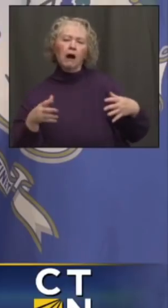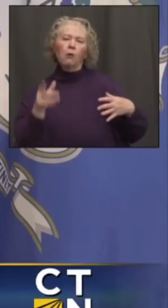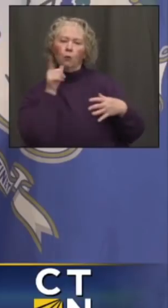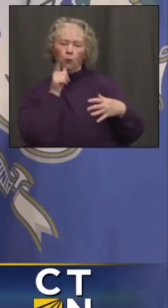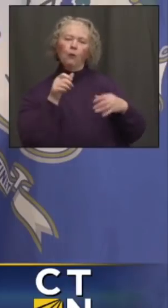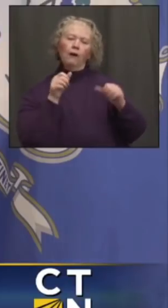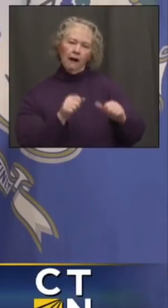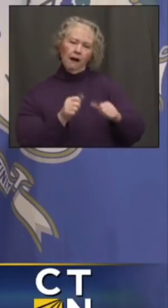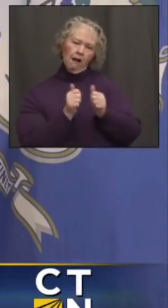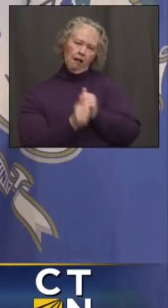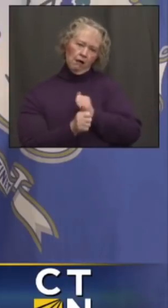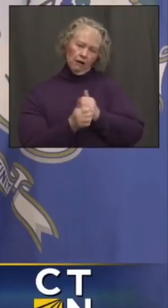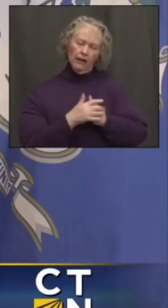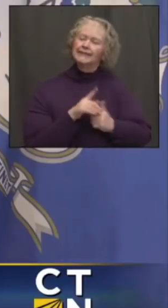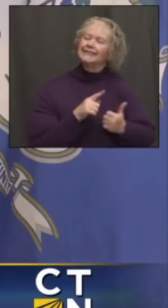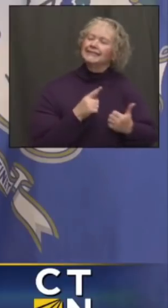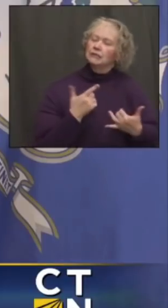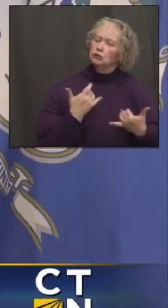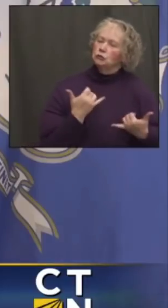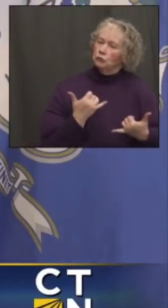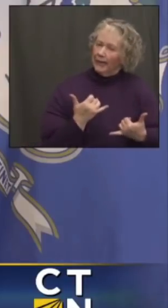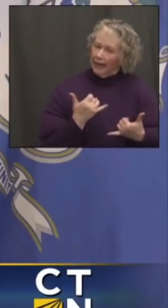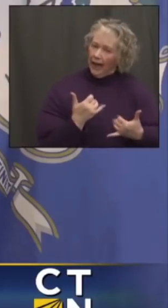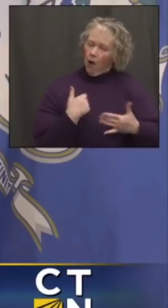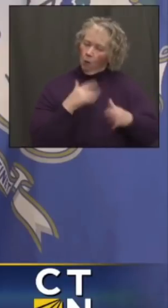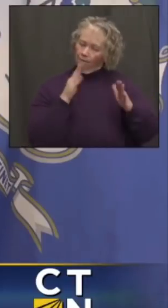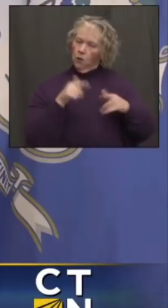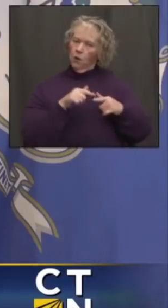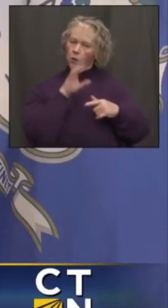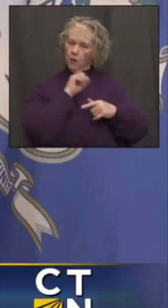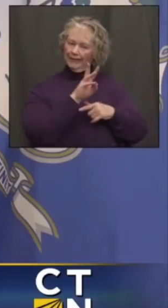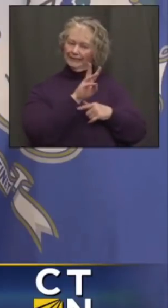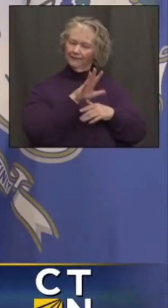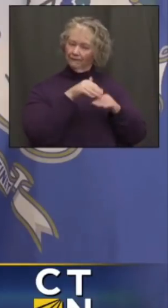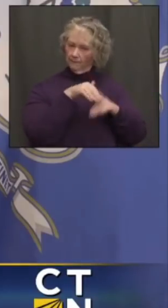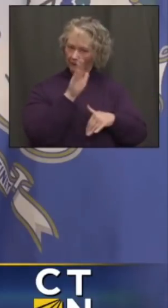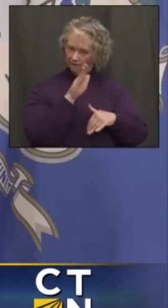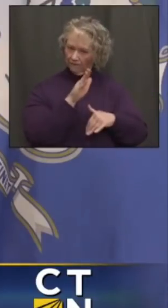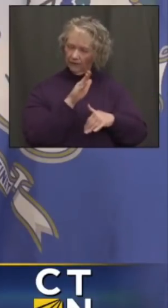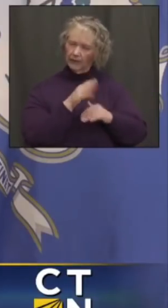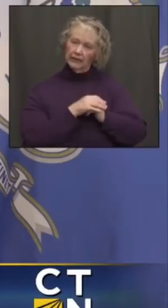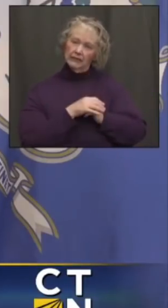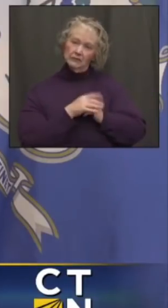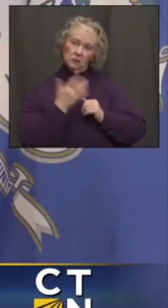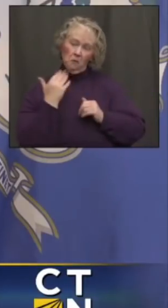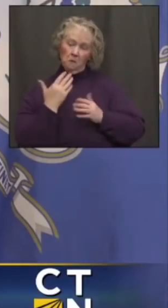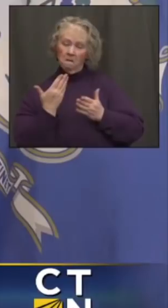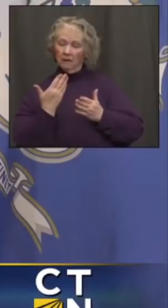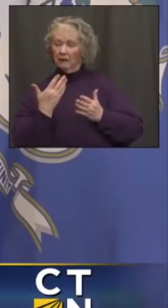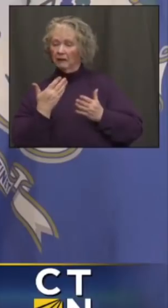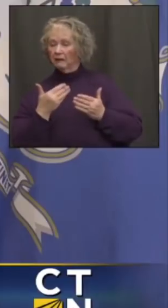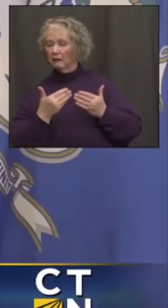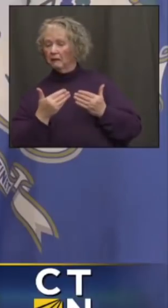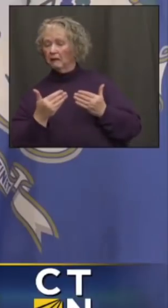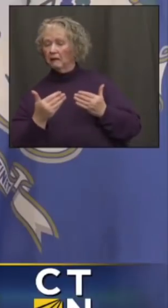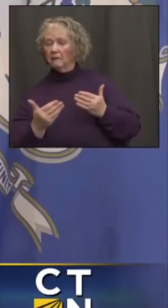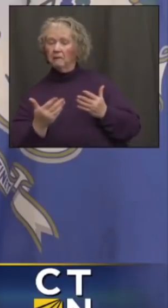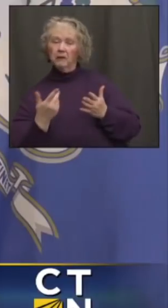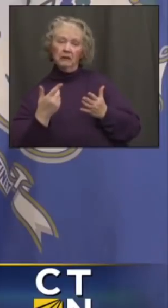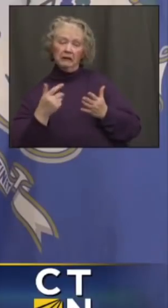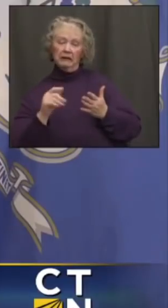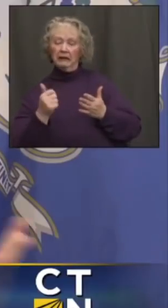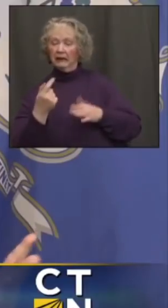from the federal government, would that allow currently eligible people to get their vaccine faster, or would that also allow an